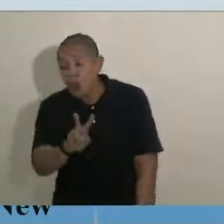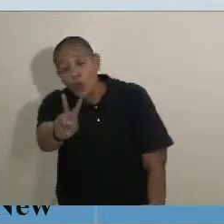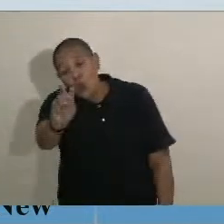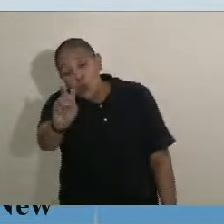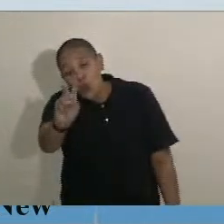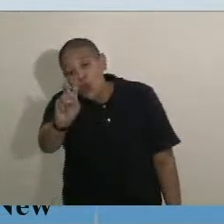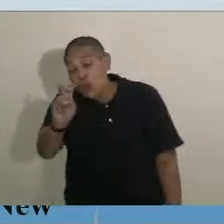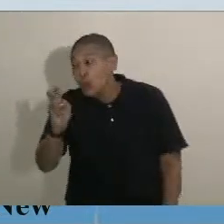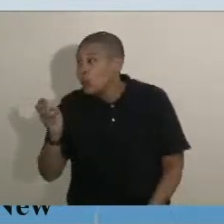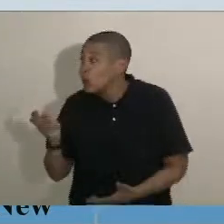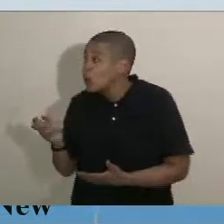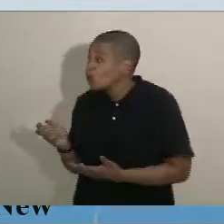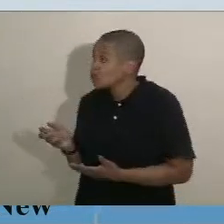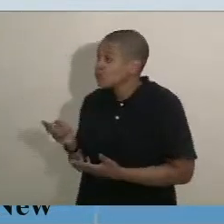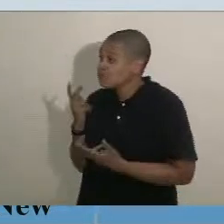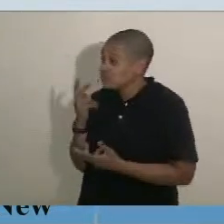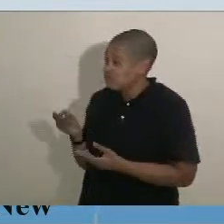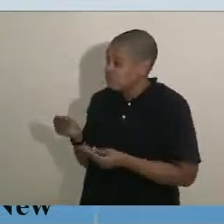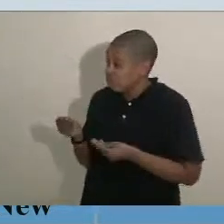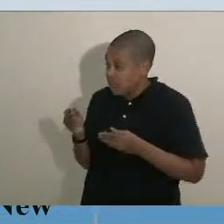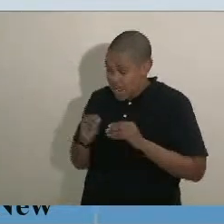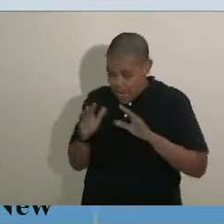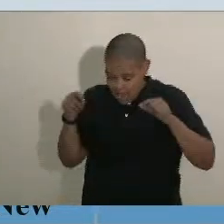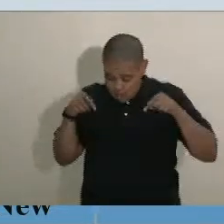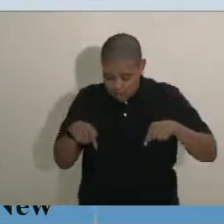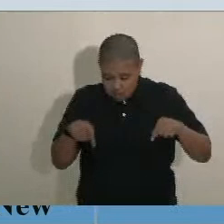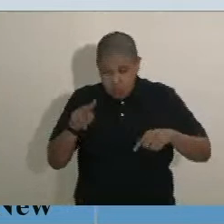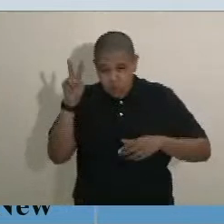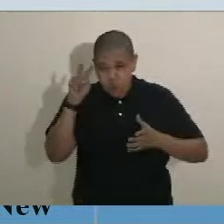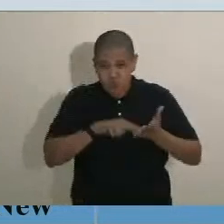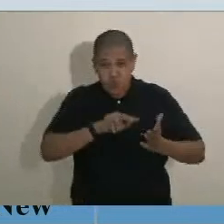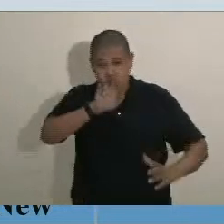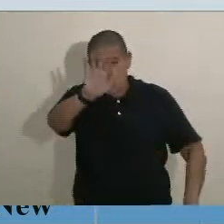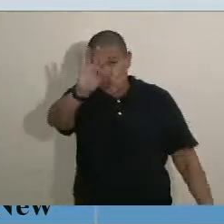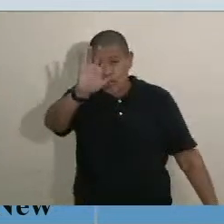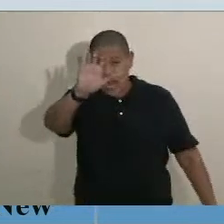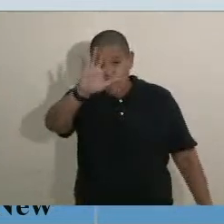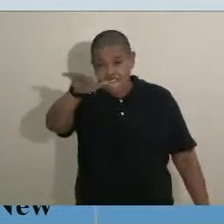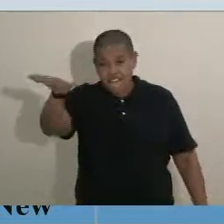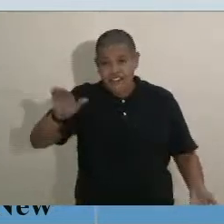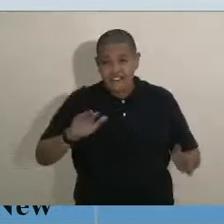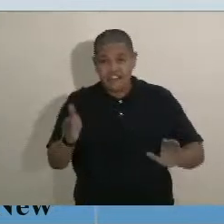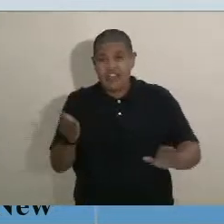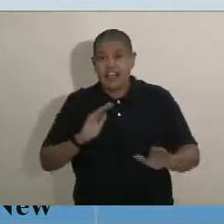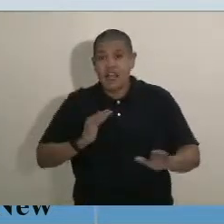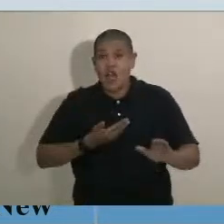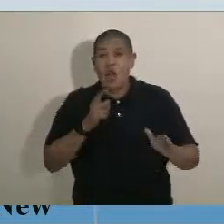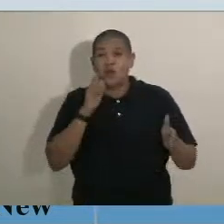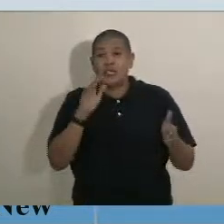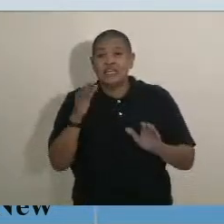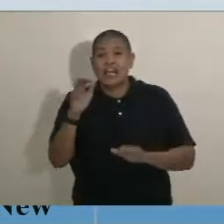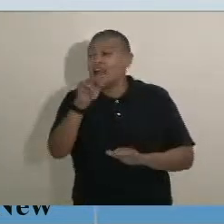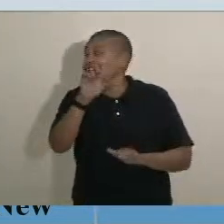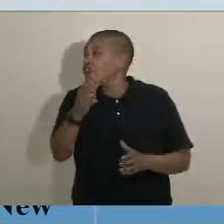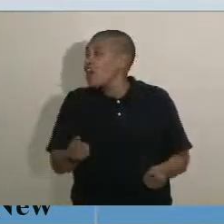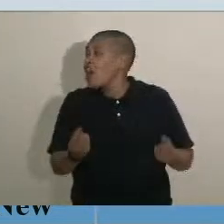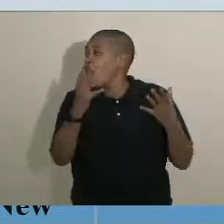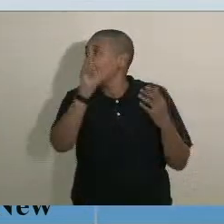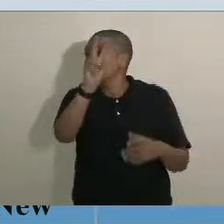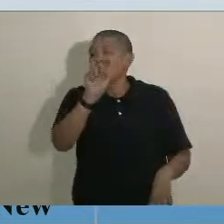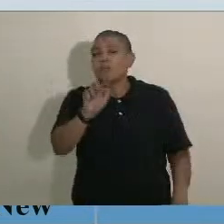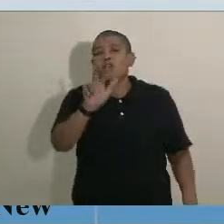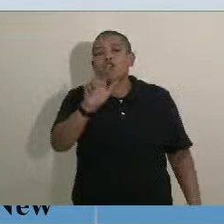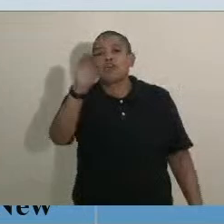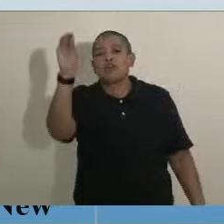2,955 deaths, and our case fatality rate is 2.3%.